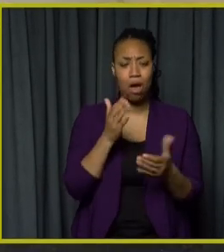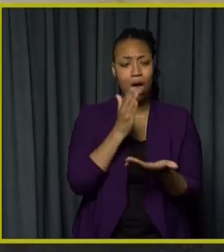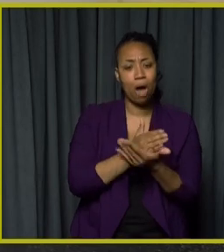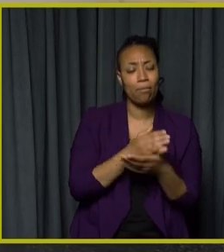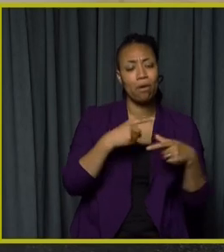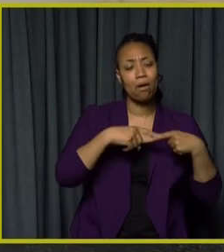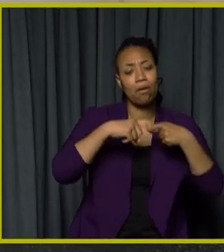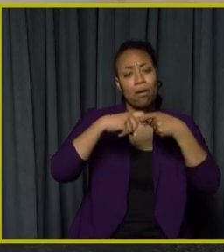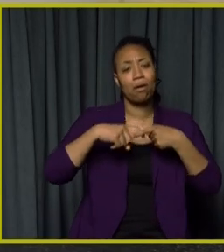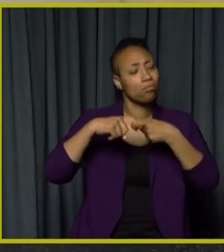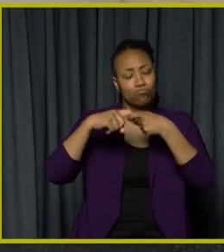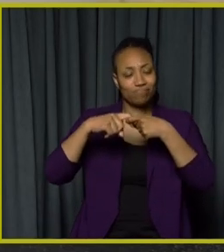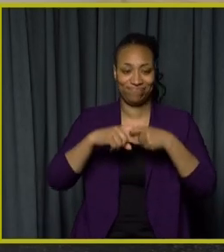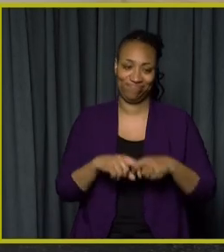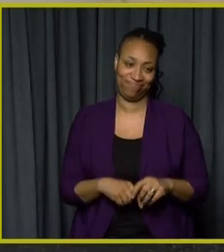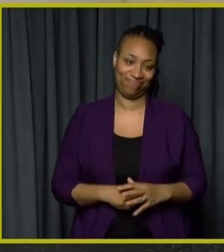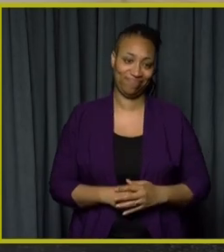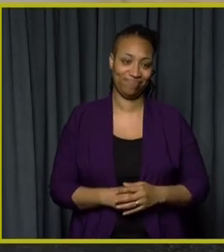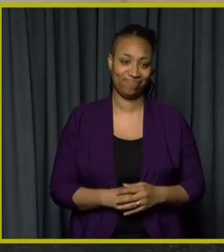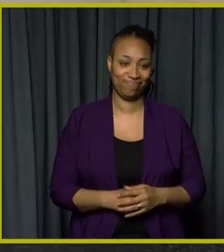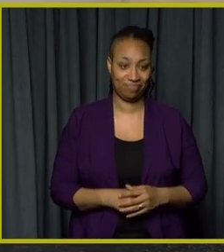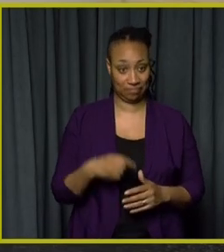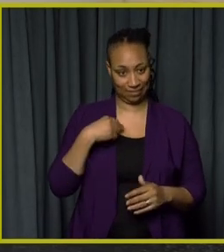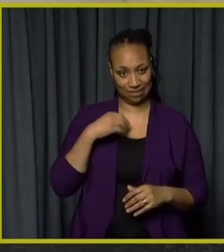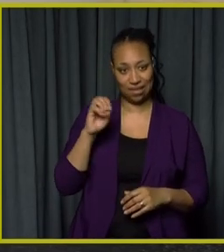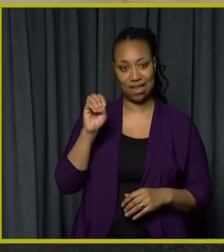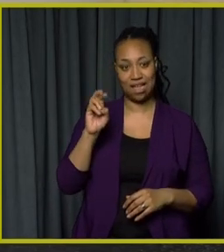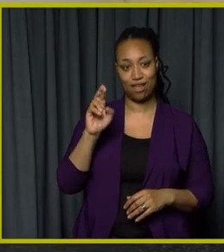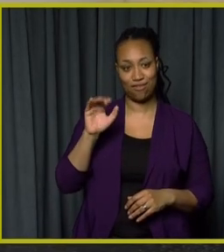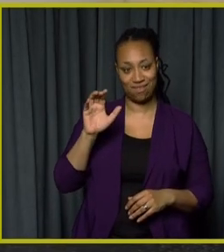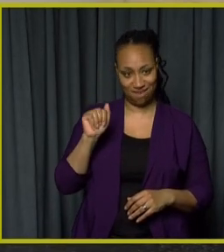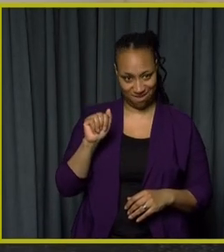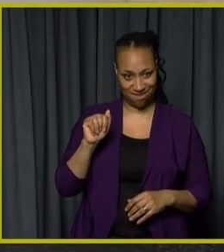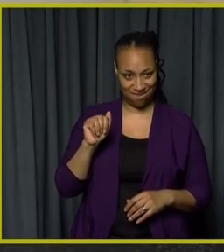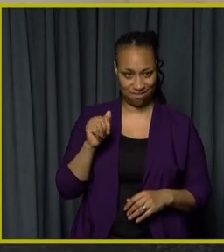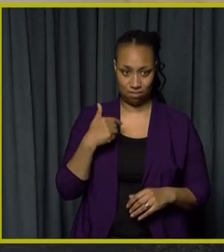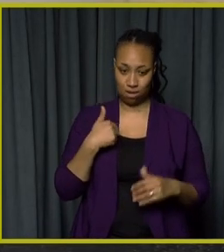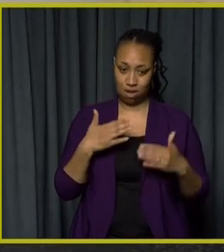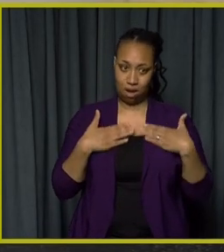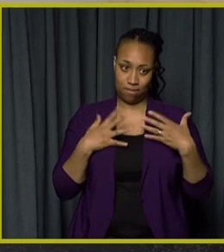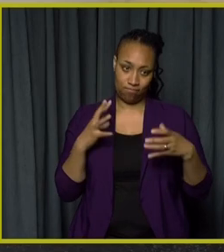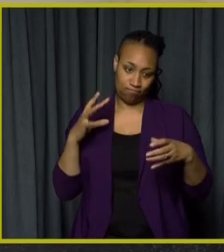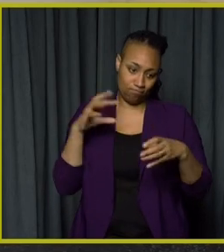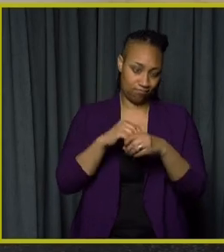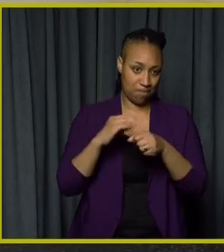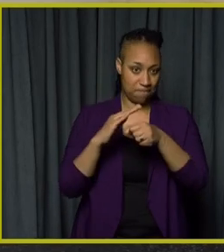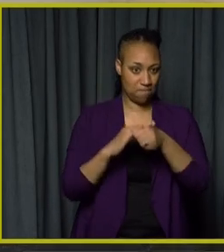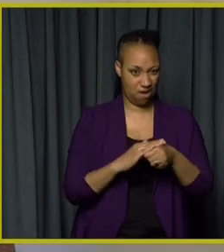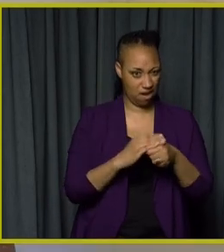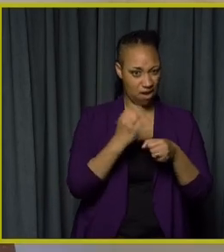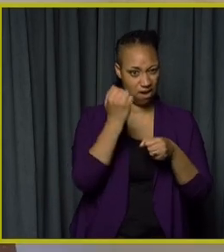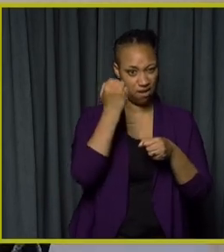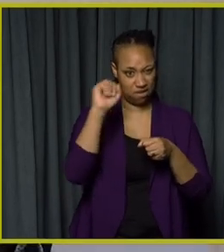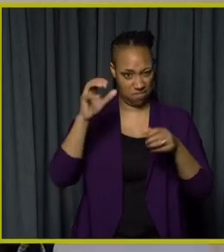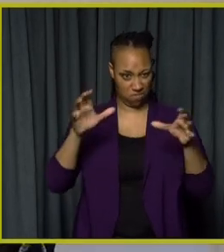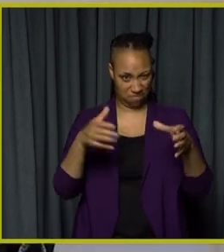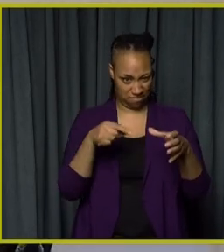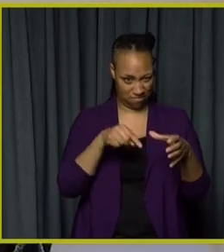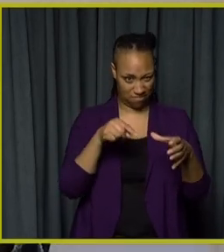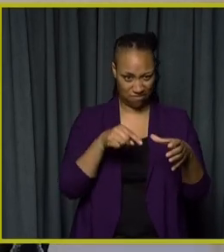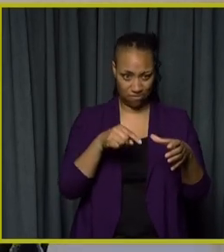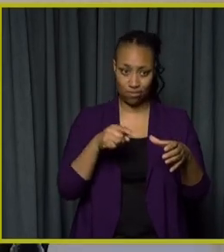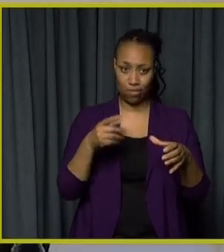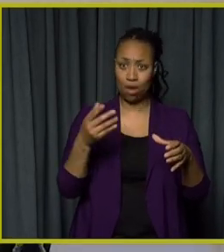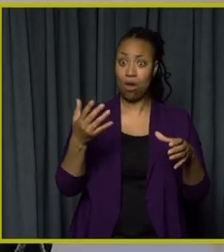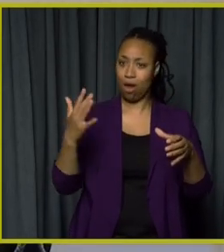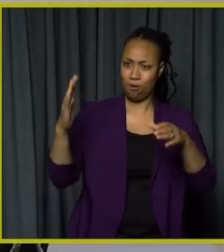My name is Erica Alexander, and I'm very happy to be in support of the Poor People's Campaign, a national call for moral revival. Many